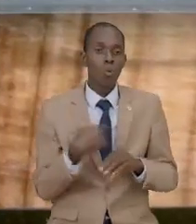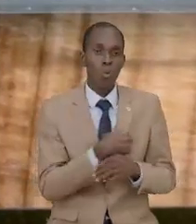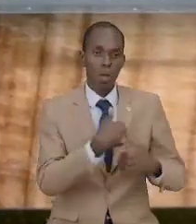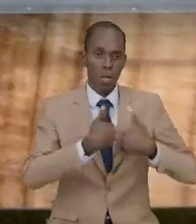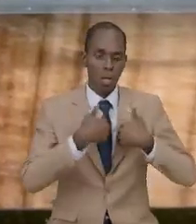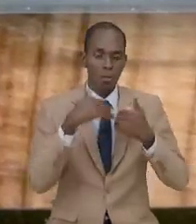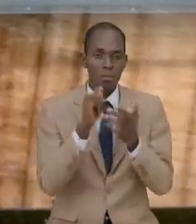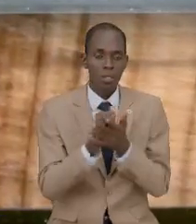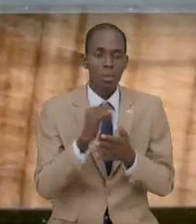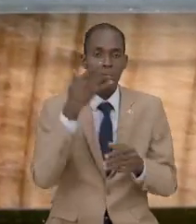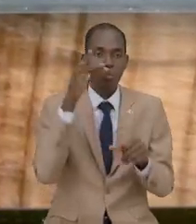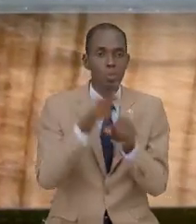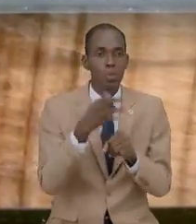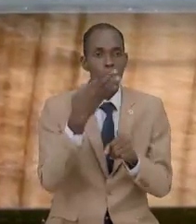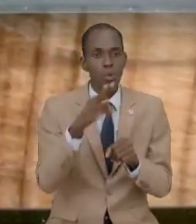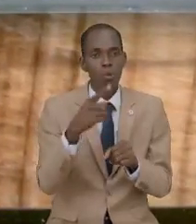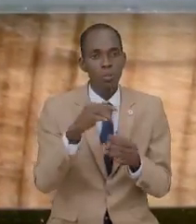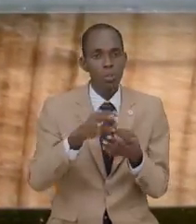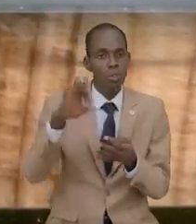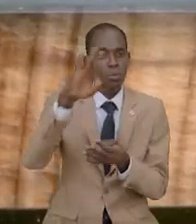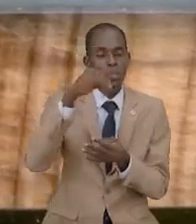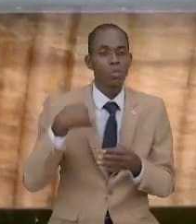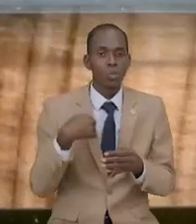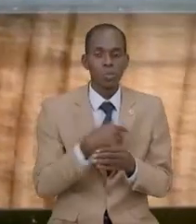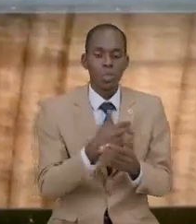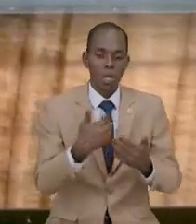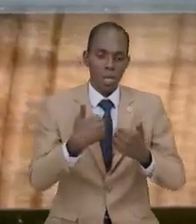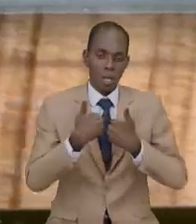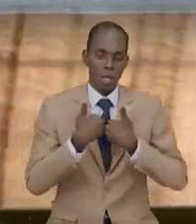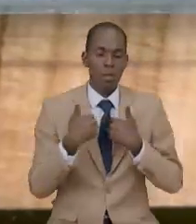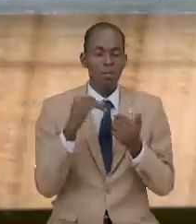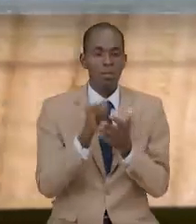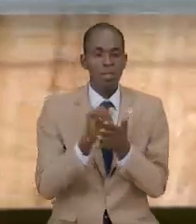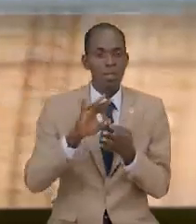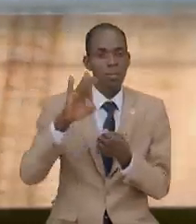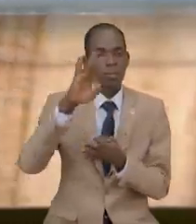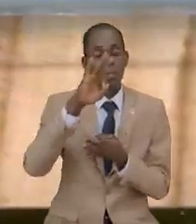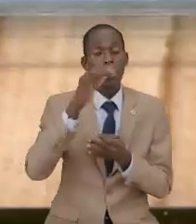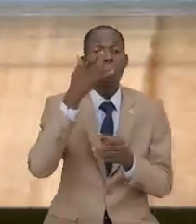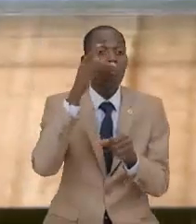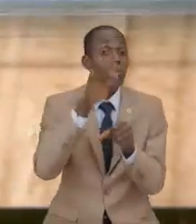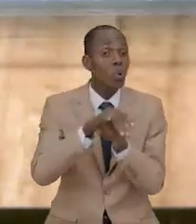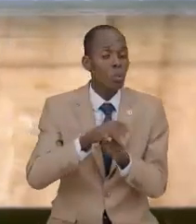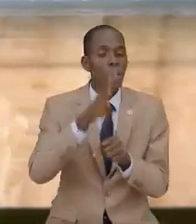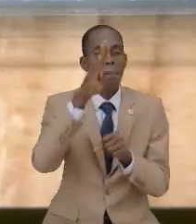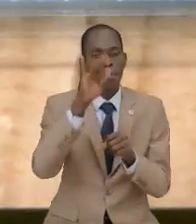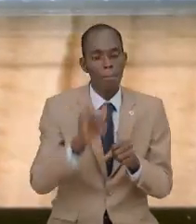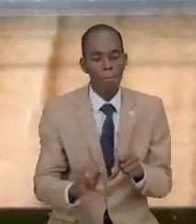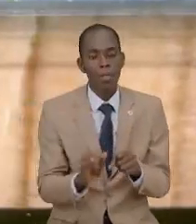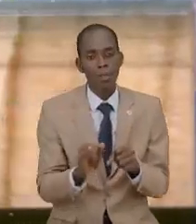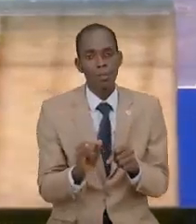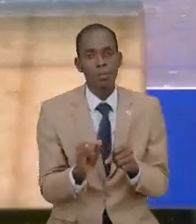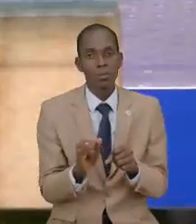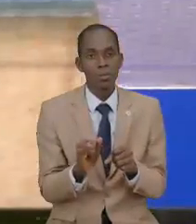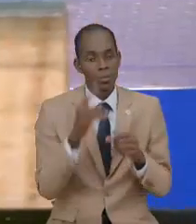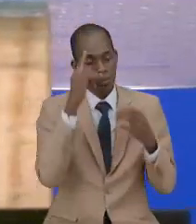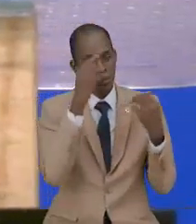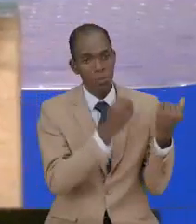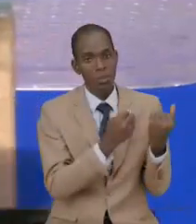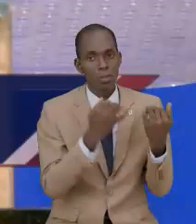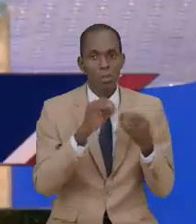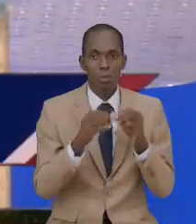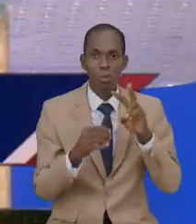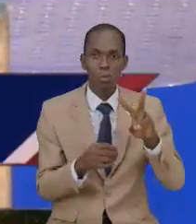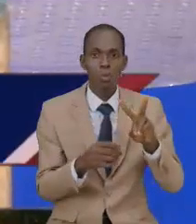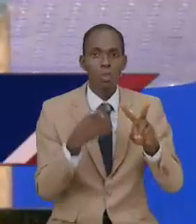the Spirit, and we claim the promise by faith. Number two, the prophecy on the